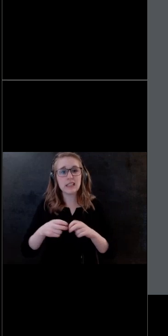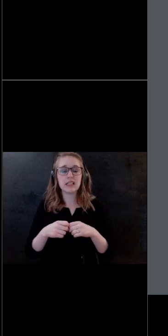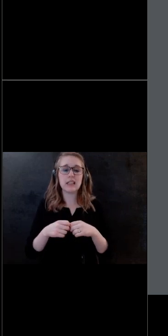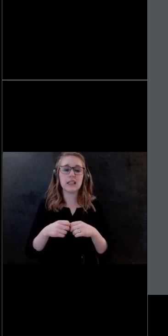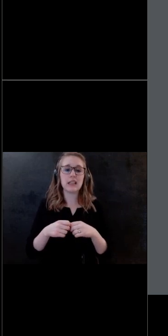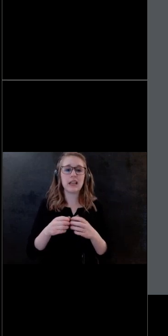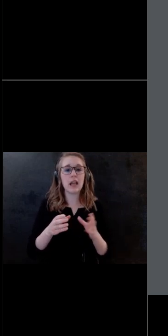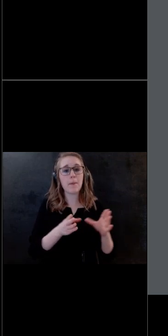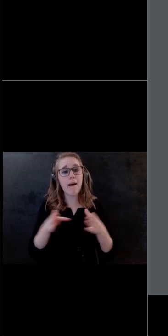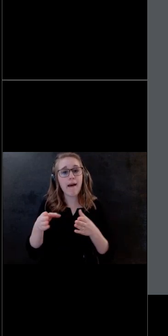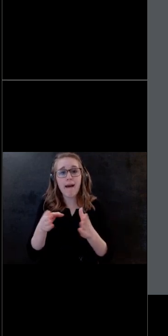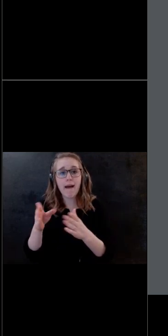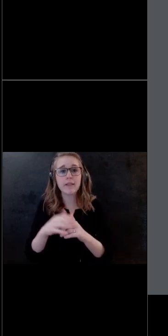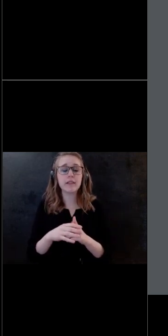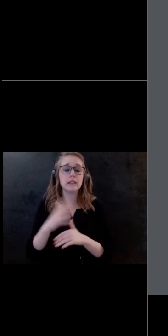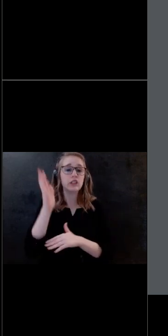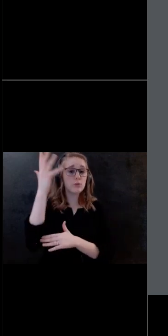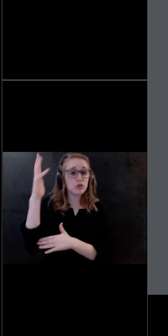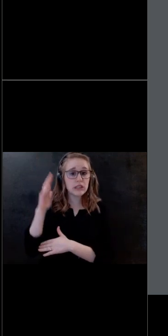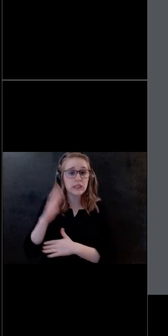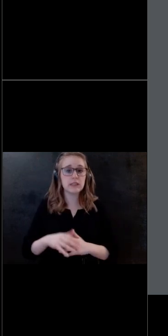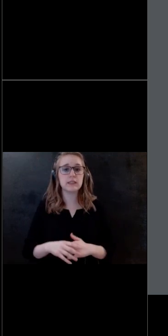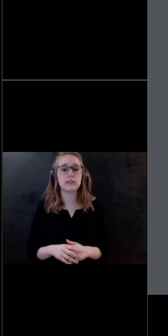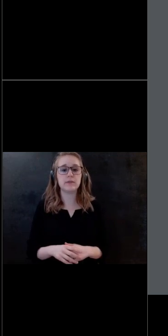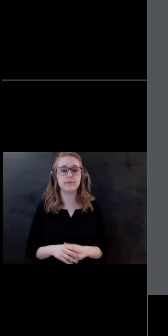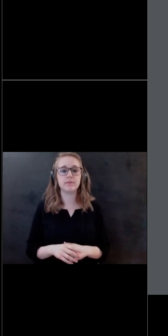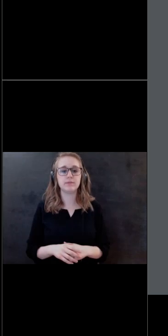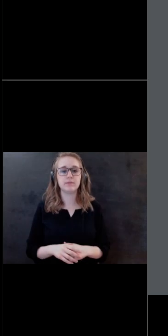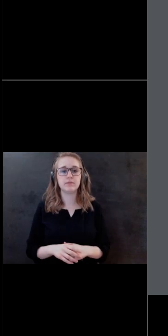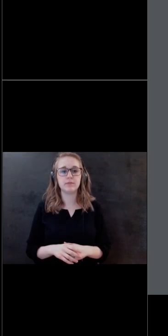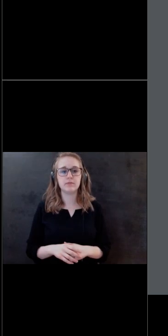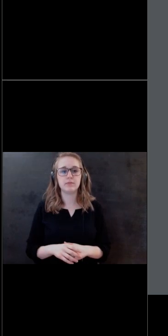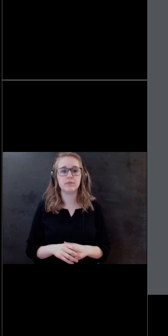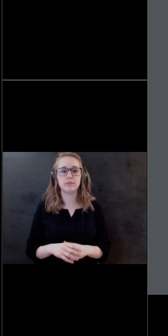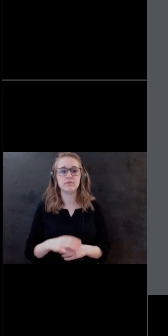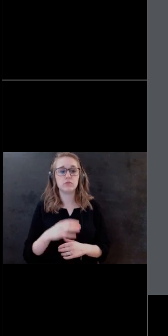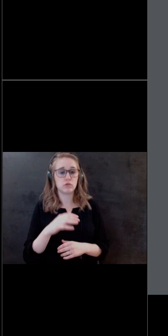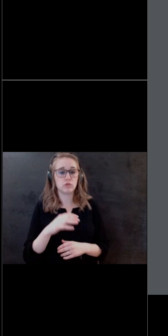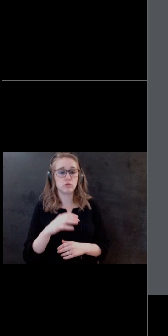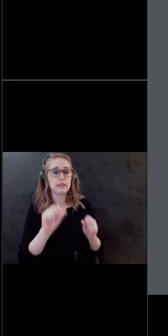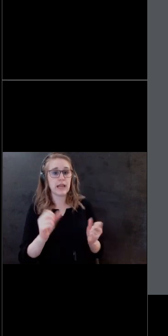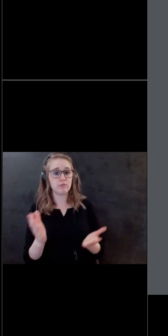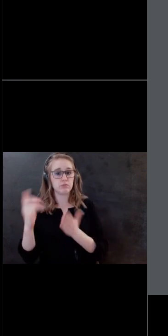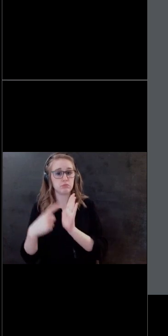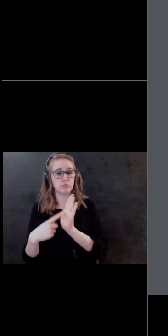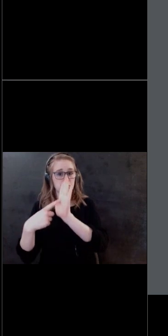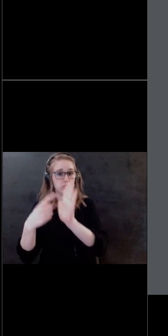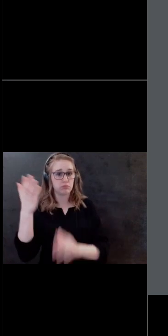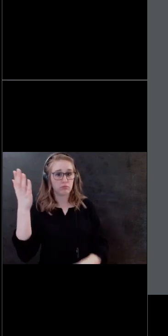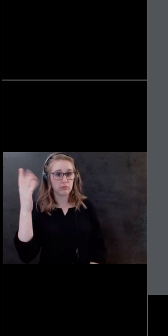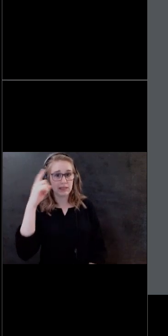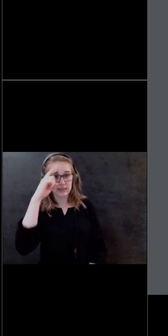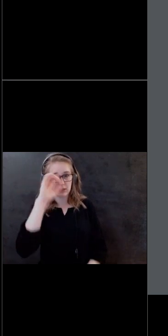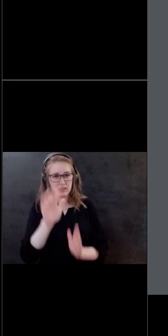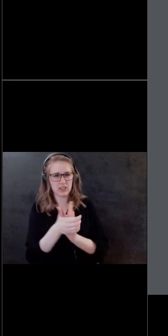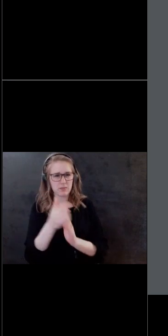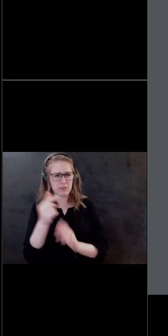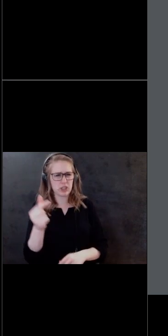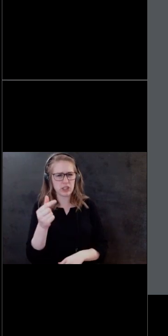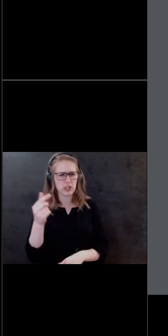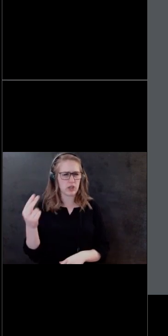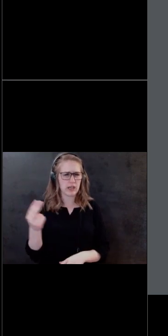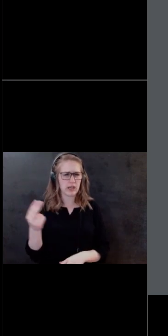meandering path and some trees. We can bring it up on the screen. I believe we have that in attachment one. G or H, I